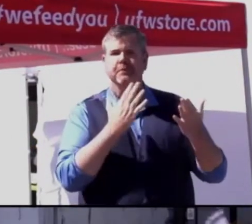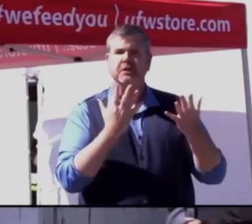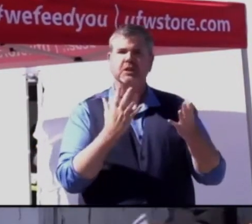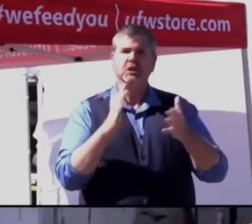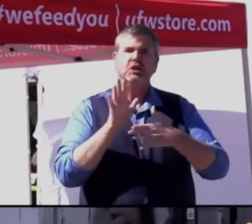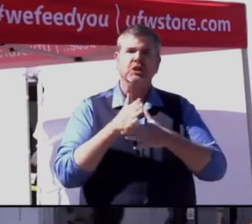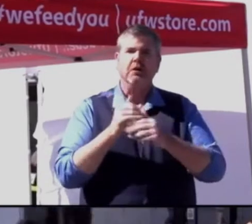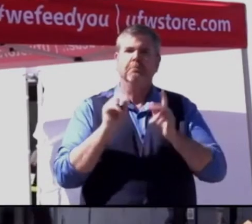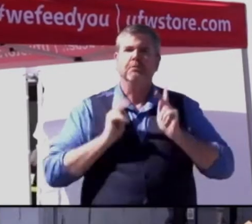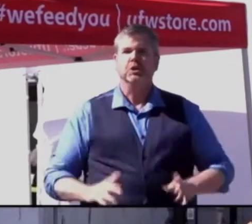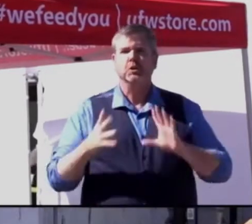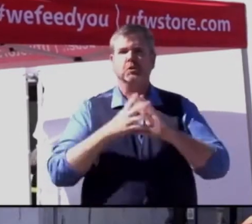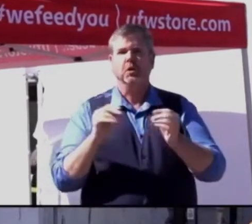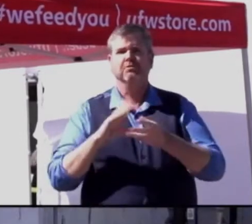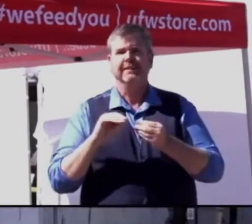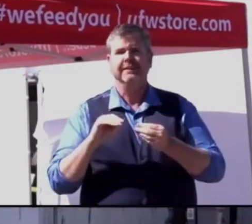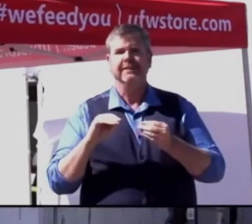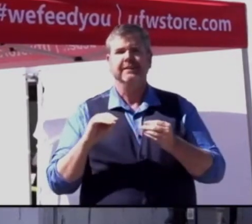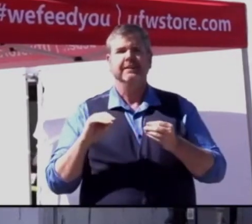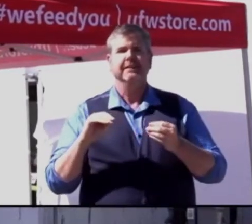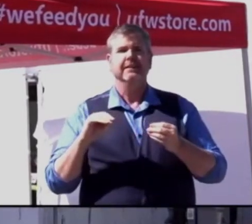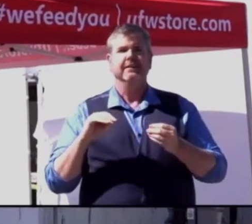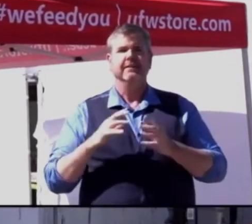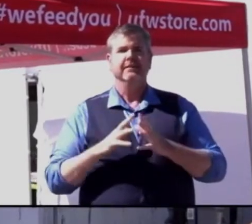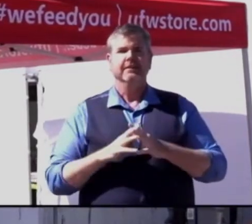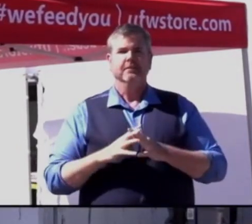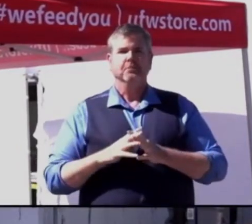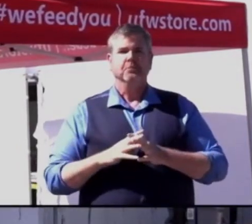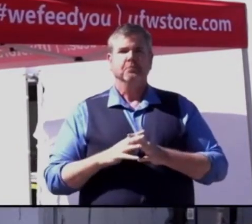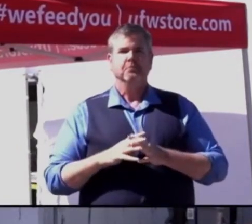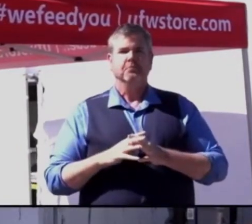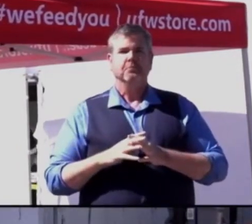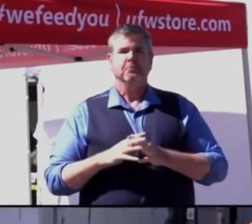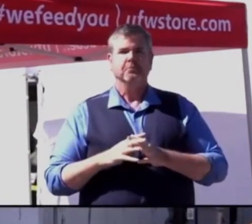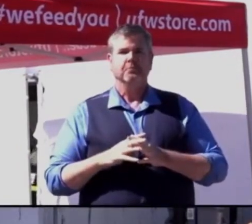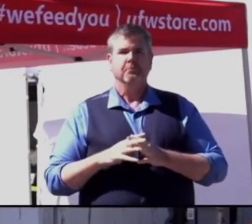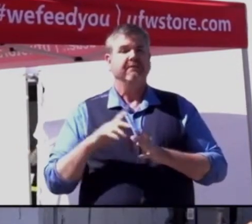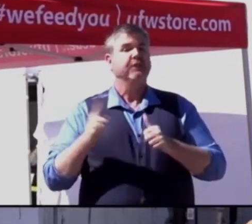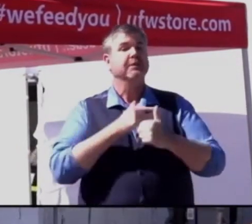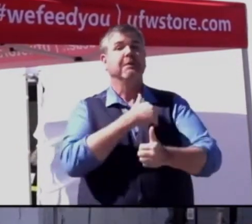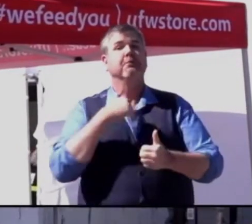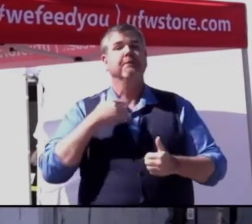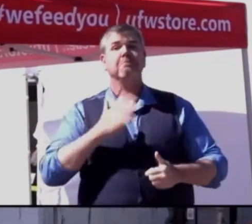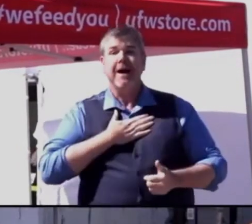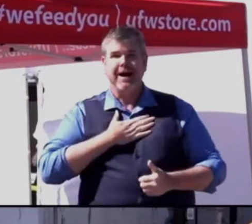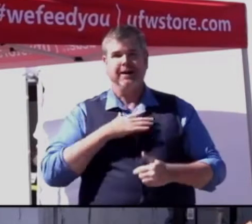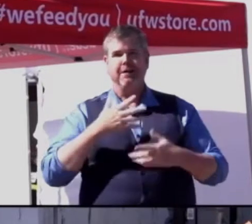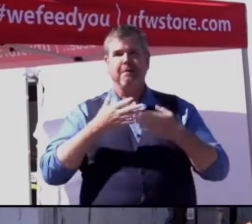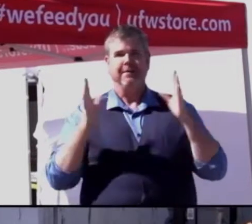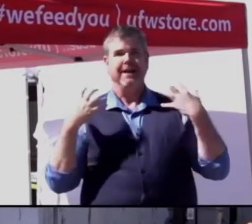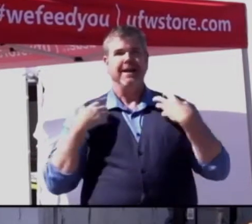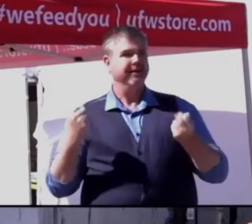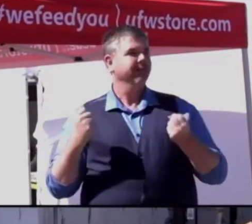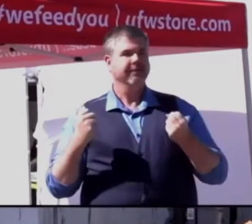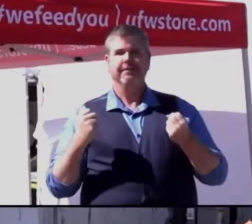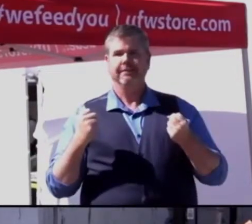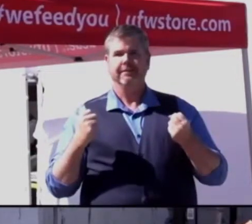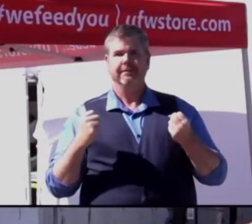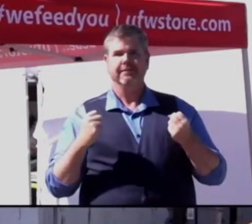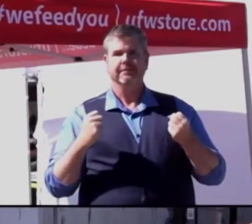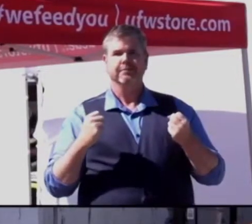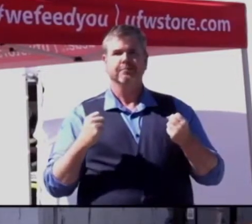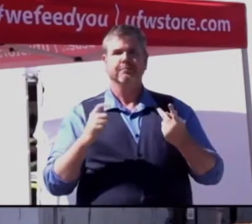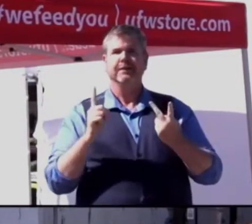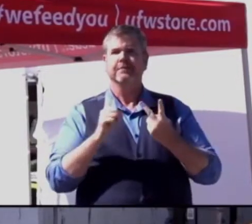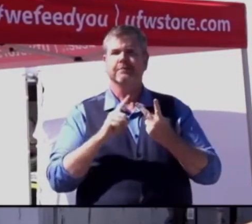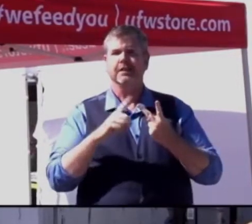my public health family. They are all here. And so next I want to introduce Dr. Marty